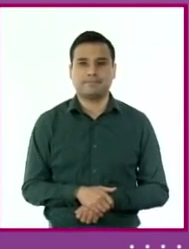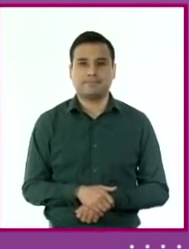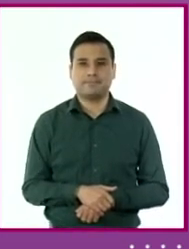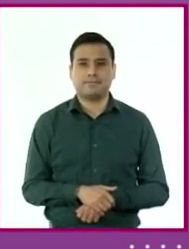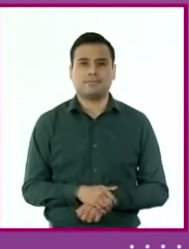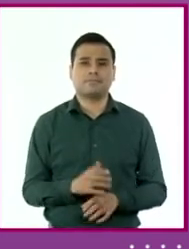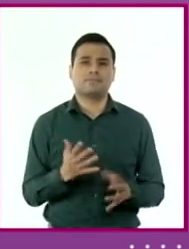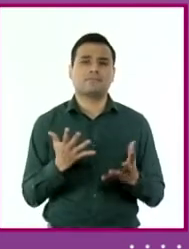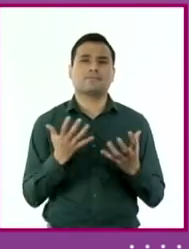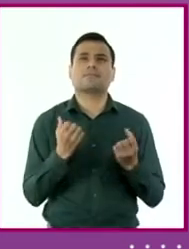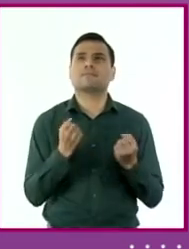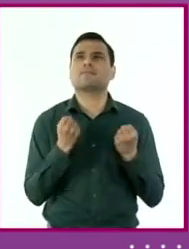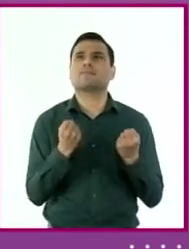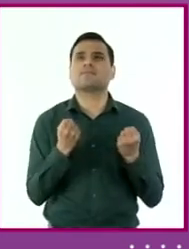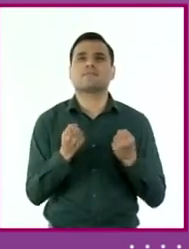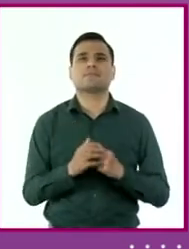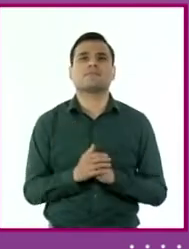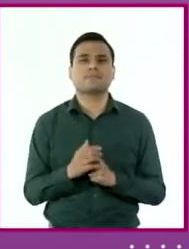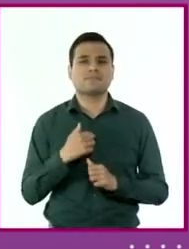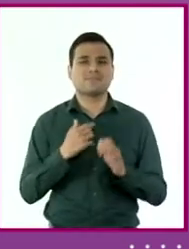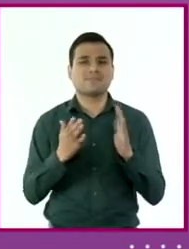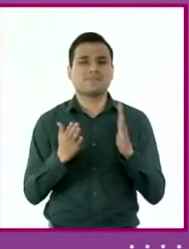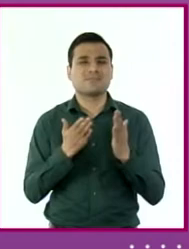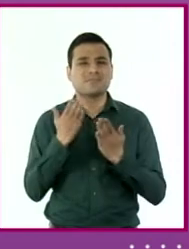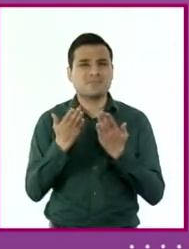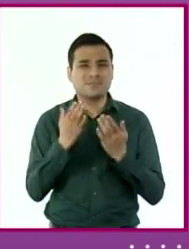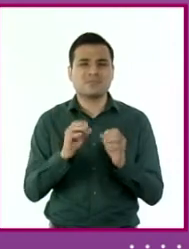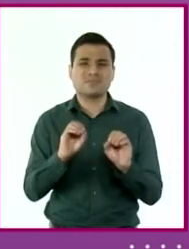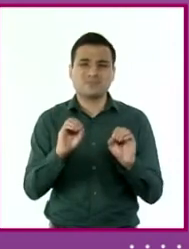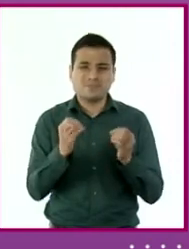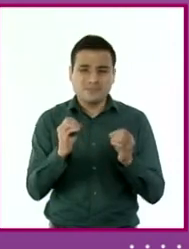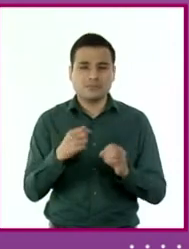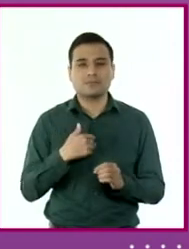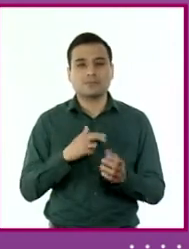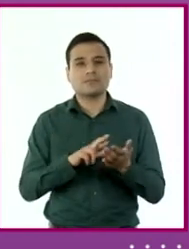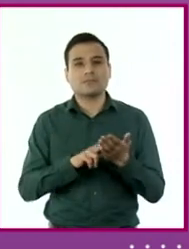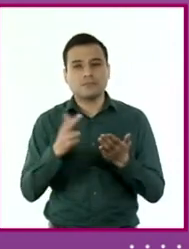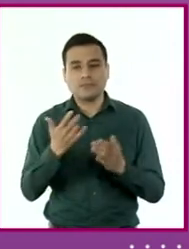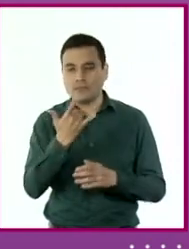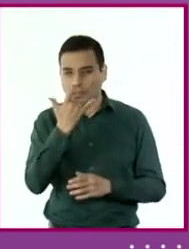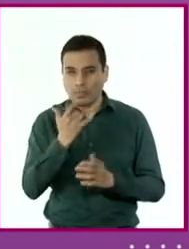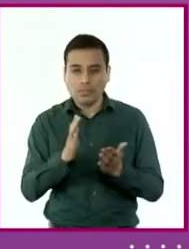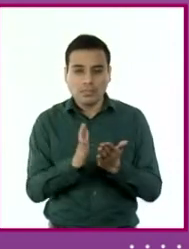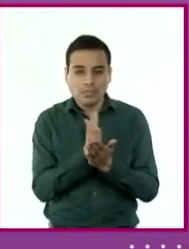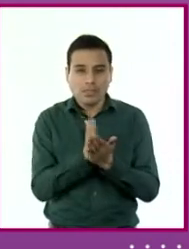¡Ay! ¿Por qué no estudié en lugar de ver las revistas?